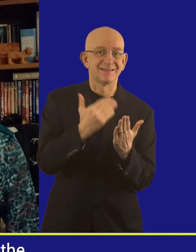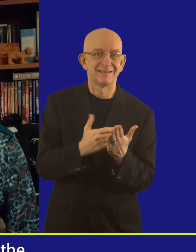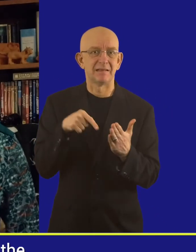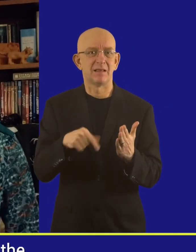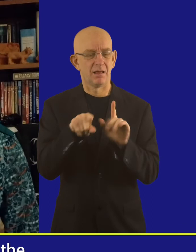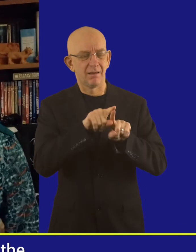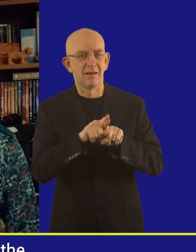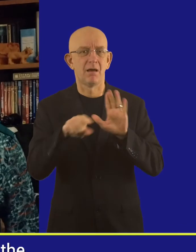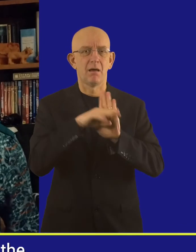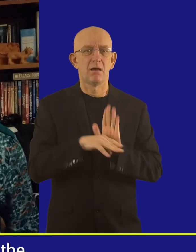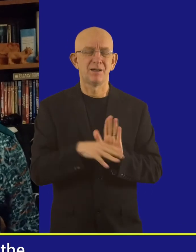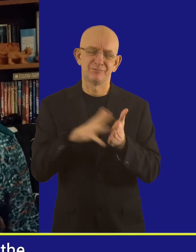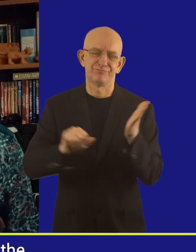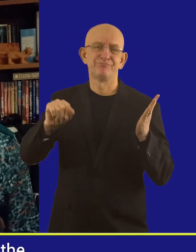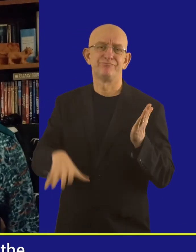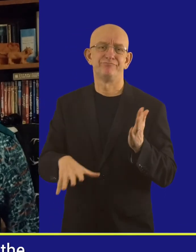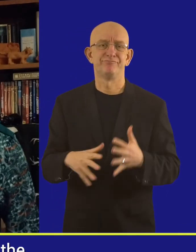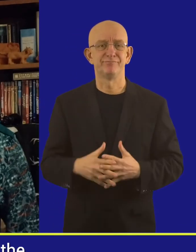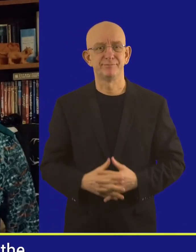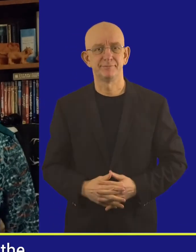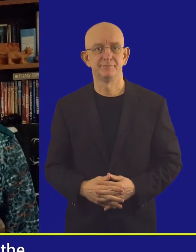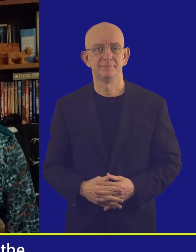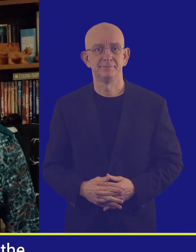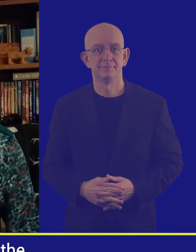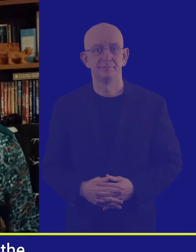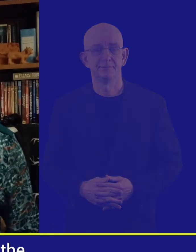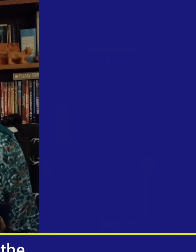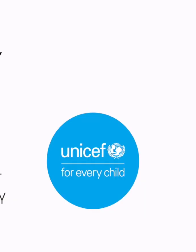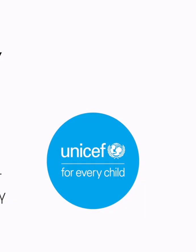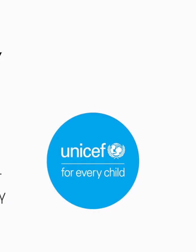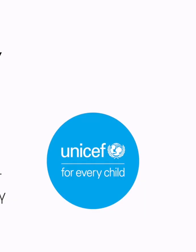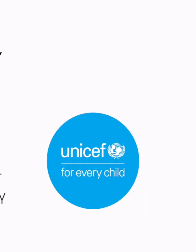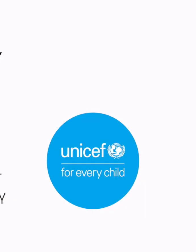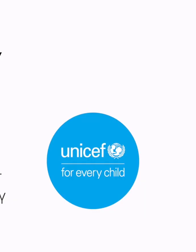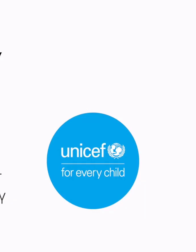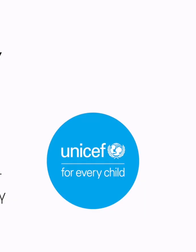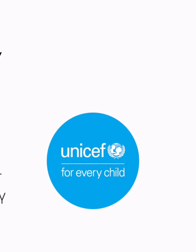and completely abolish the acceptable standard of health immigration requirements.